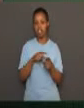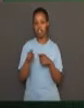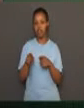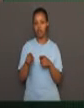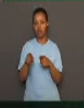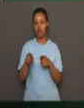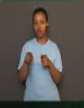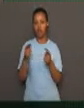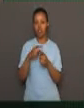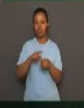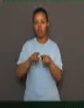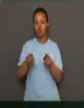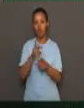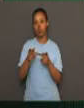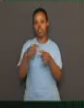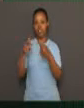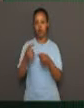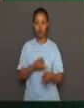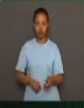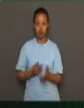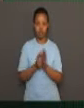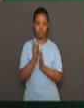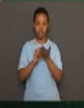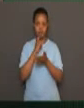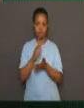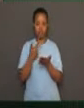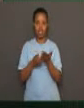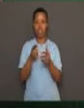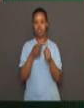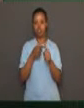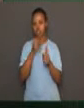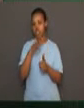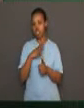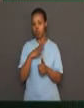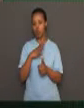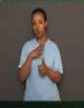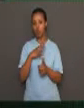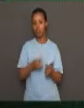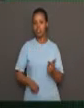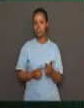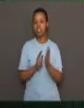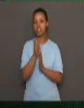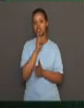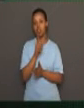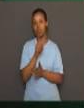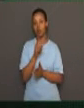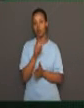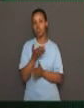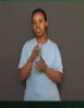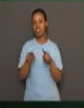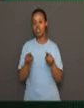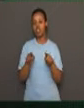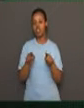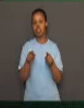contained yolk sacs to sustain the embryo. This is the first stage of a human embryo. But we notice that our